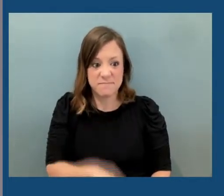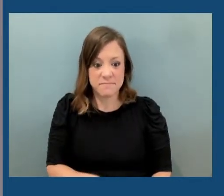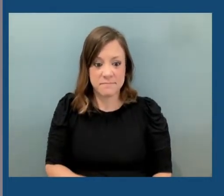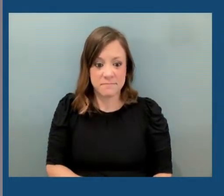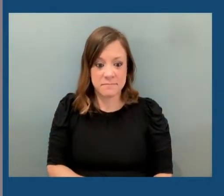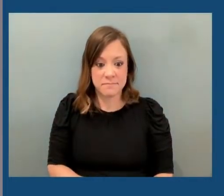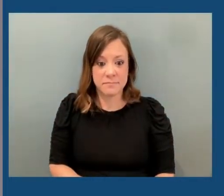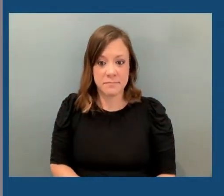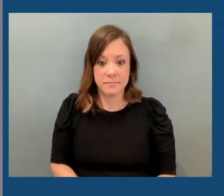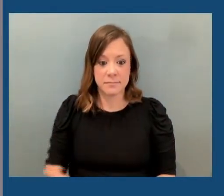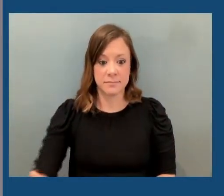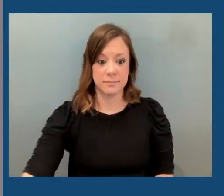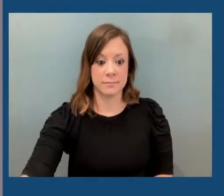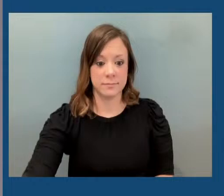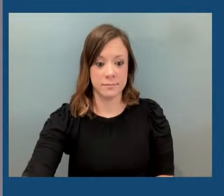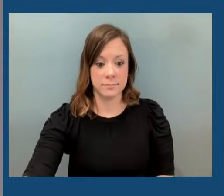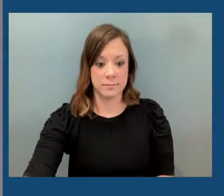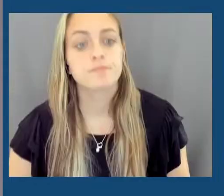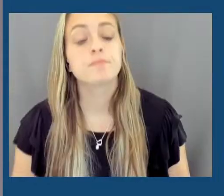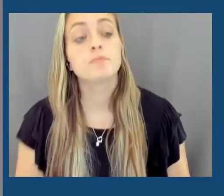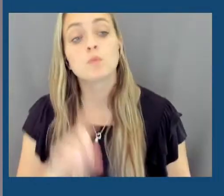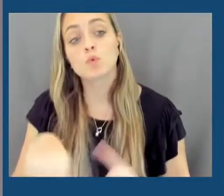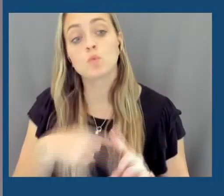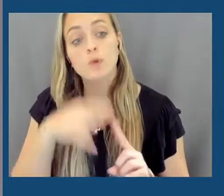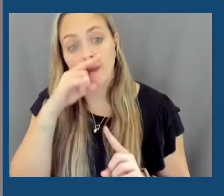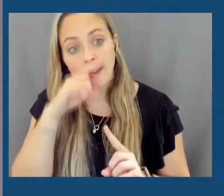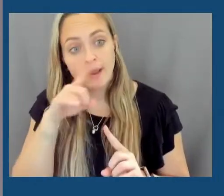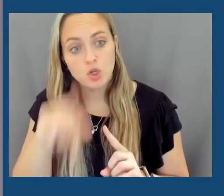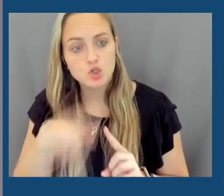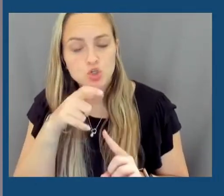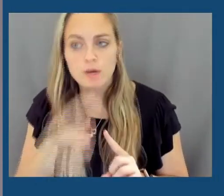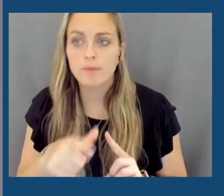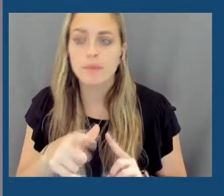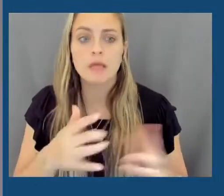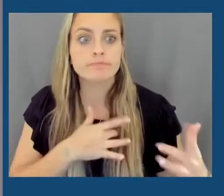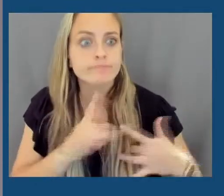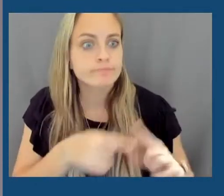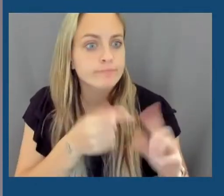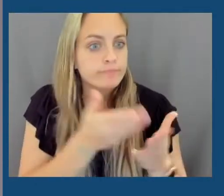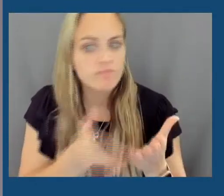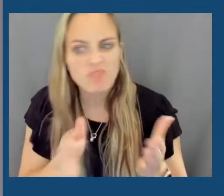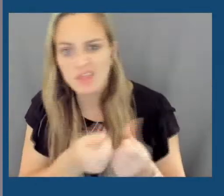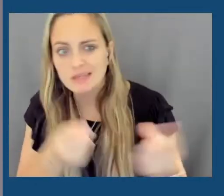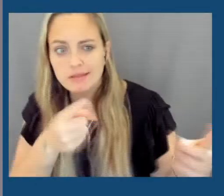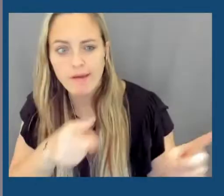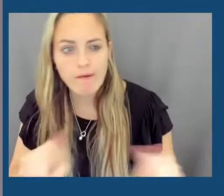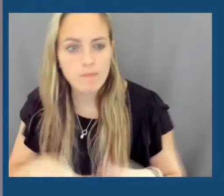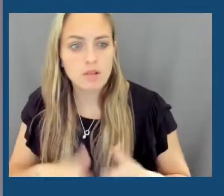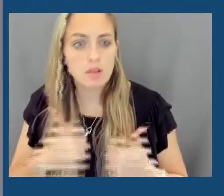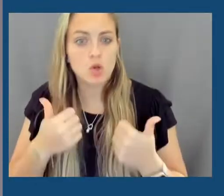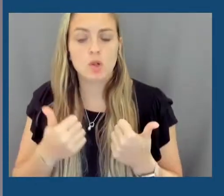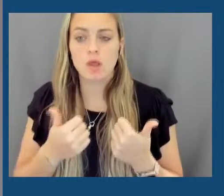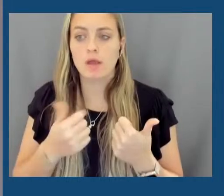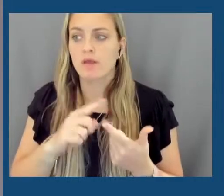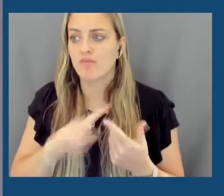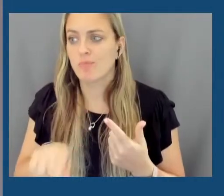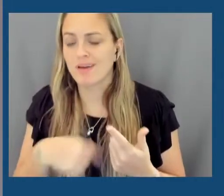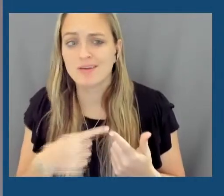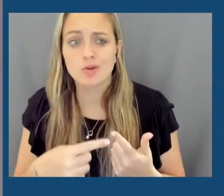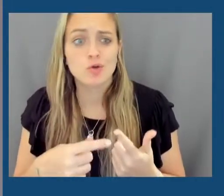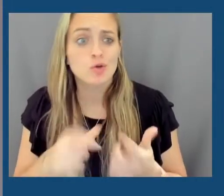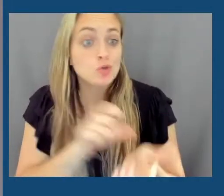carefree. So started with investing millions of dollars in suicide prevention efforts, eating disorder